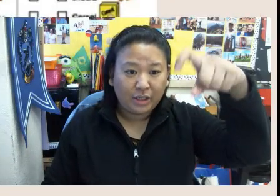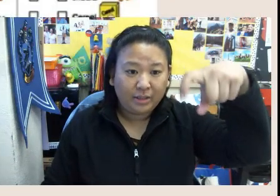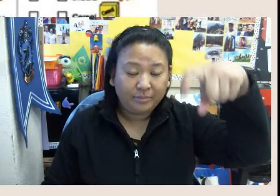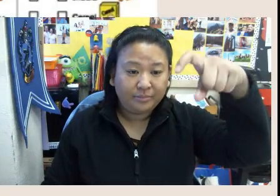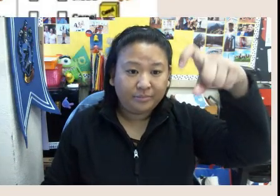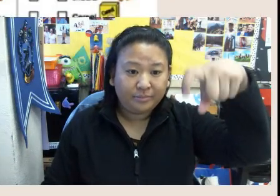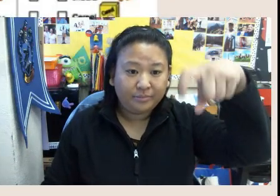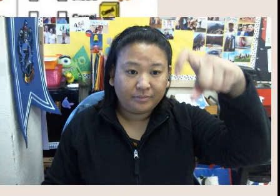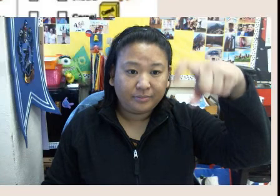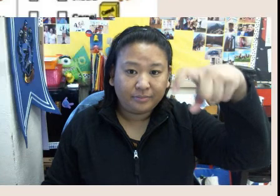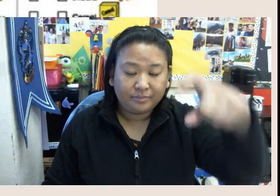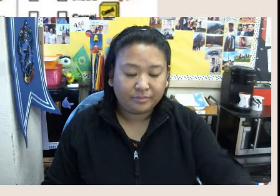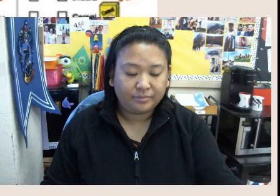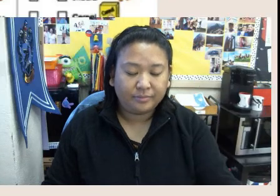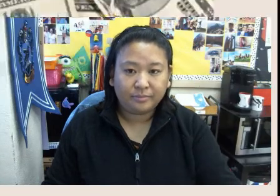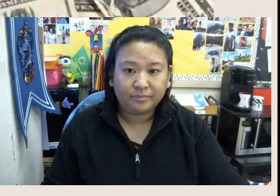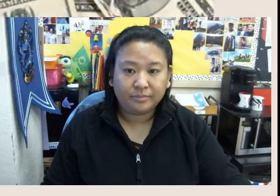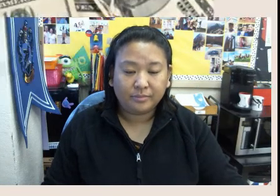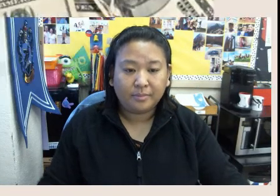need, should,